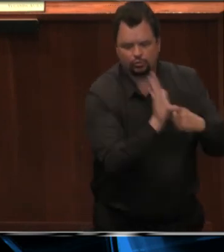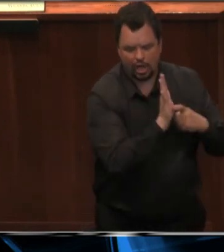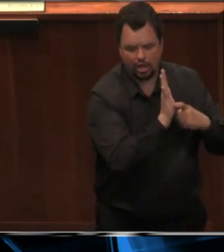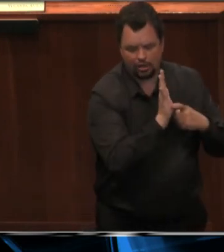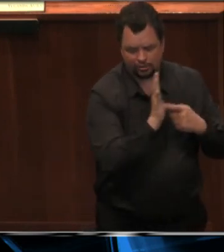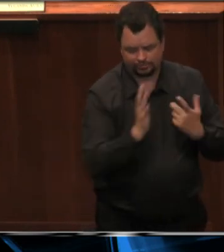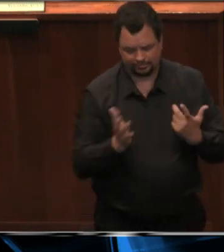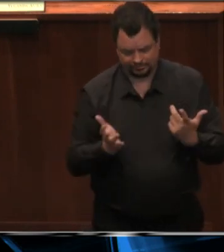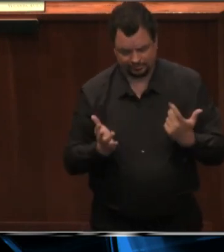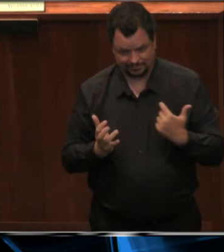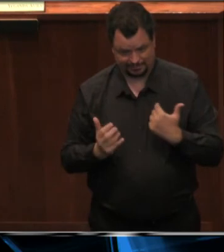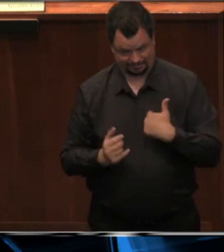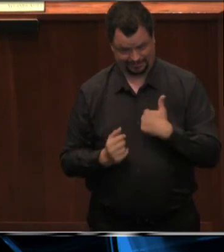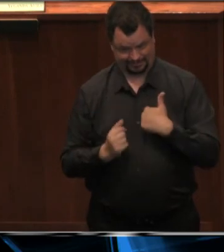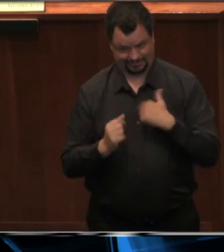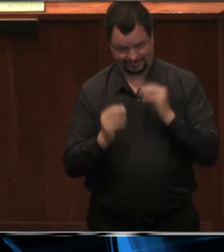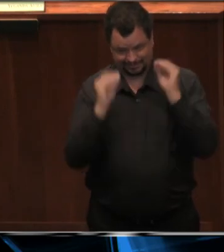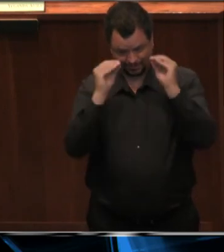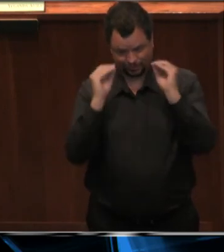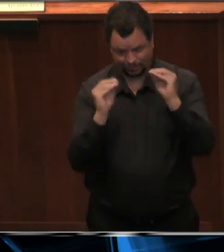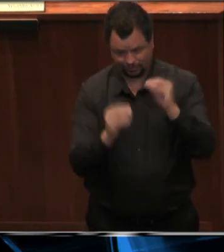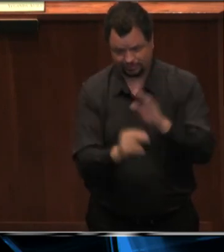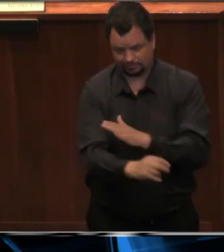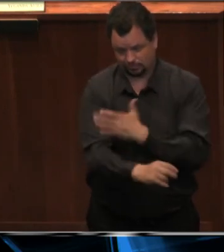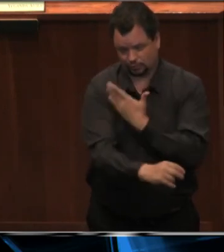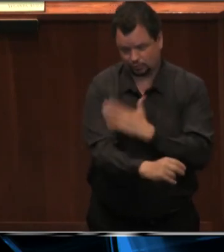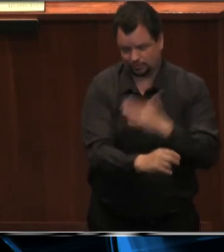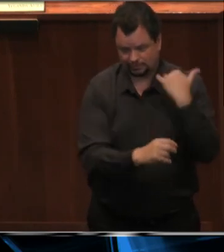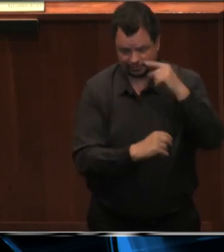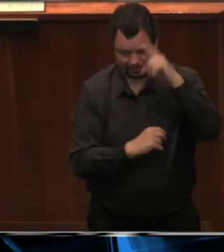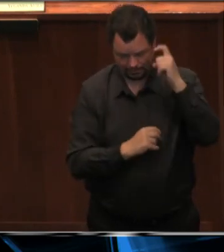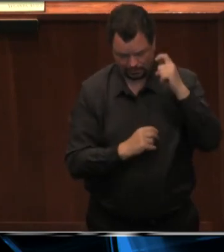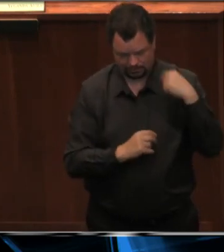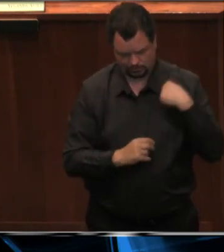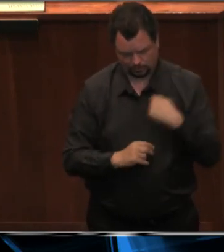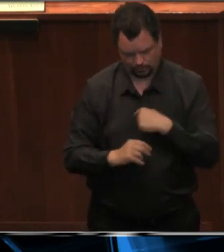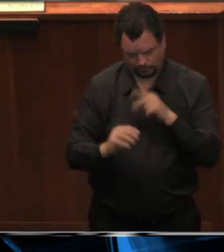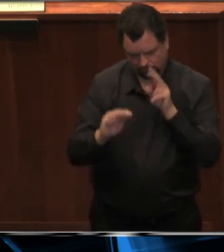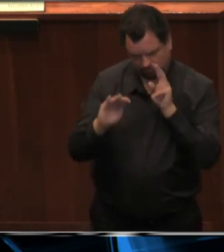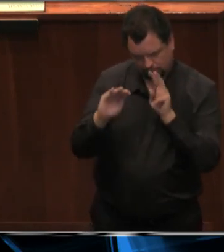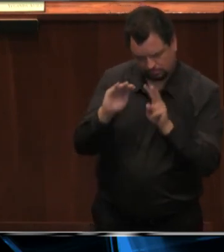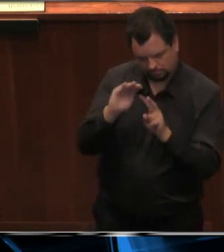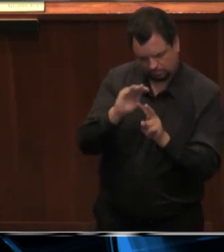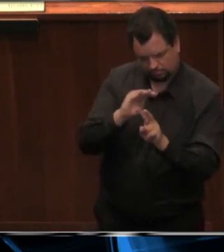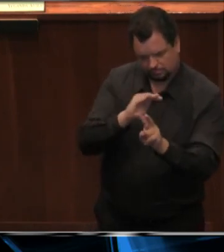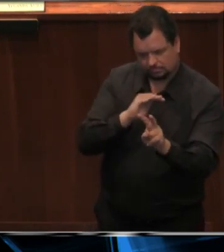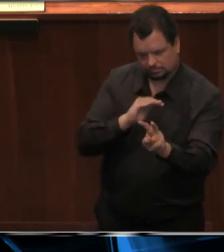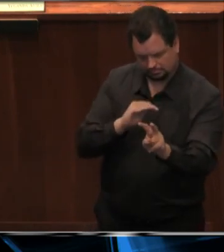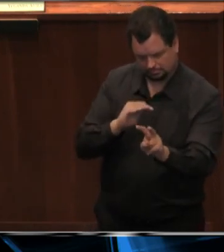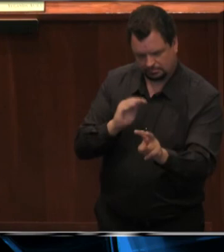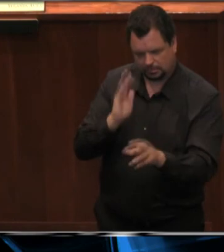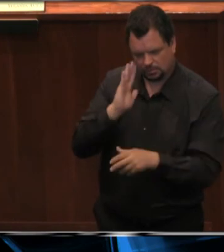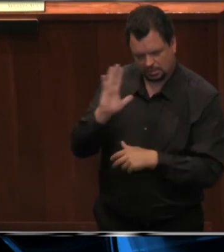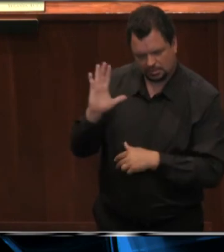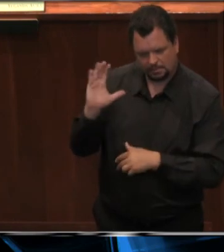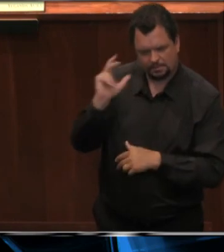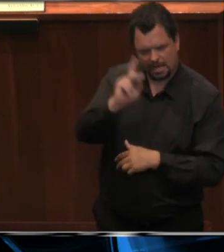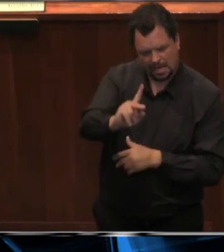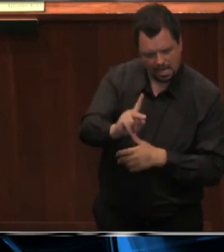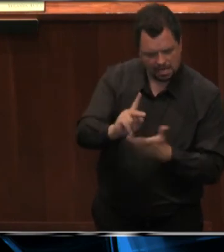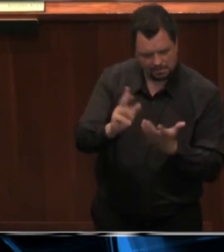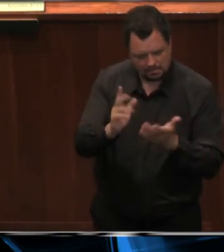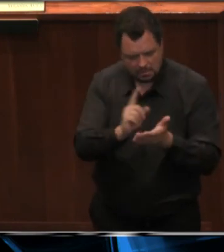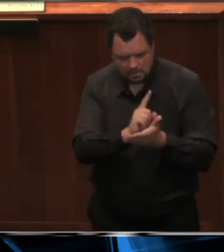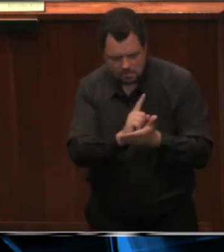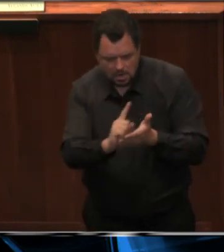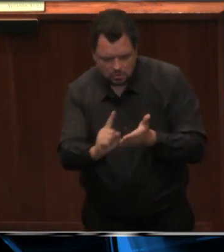music education, when we come back, we have predicted that we will come back for about a week, maybe 2. We will see a rise of